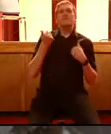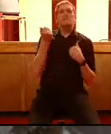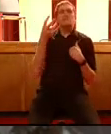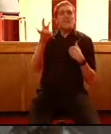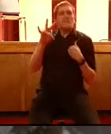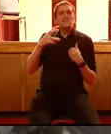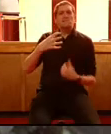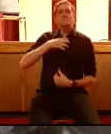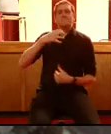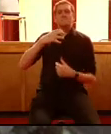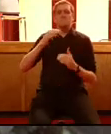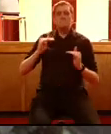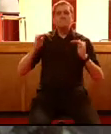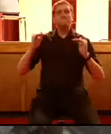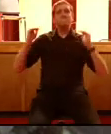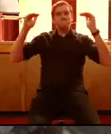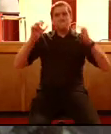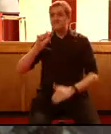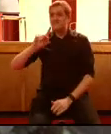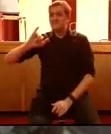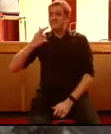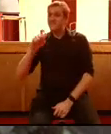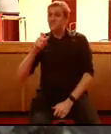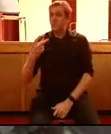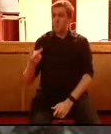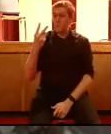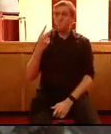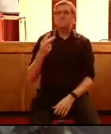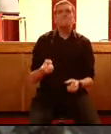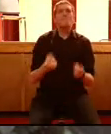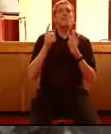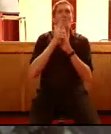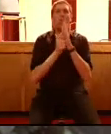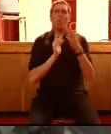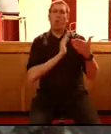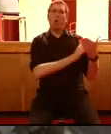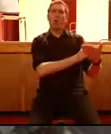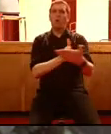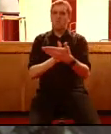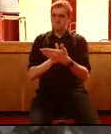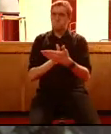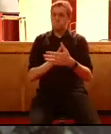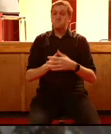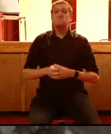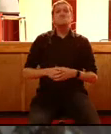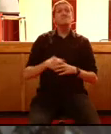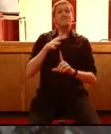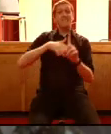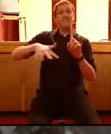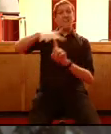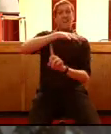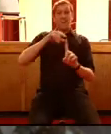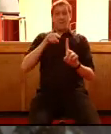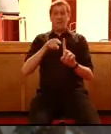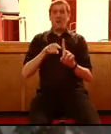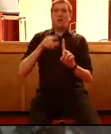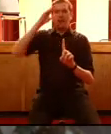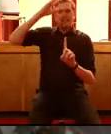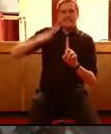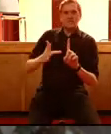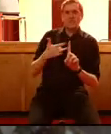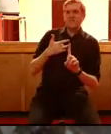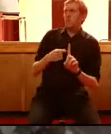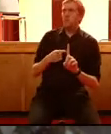two, multiple lawsuits. An environment has been created where the teachers think that they might be